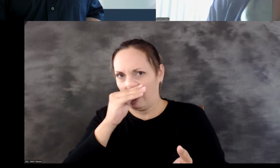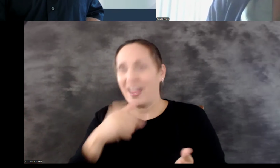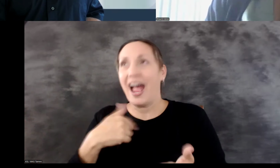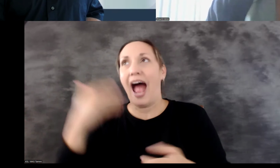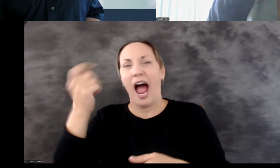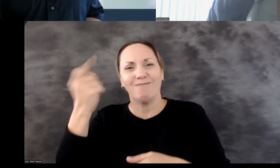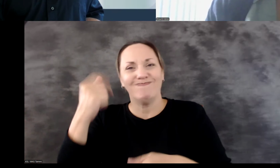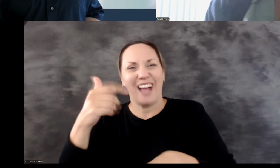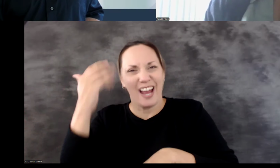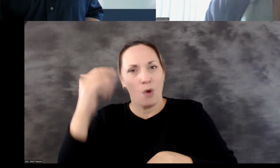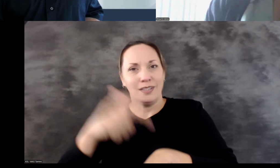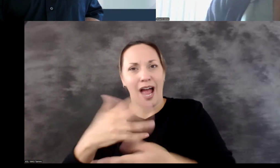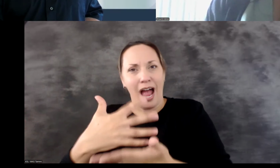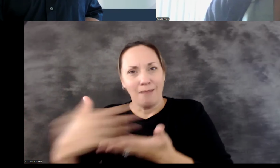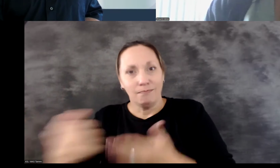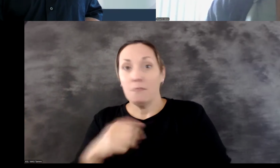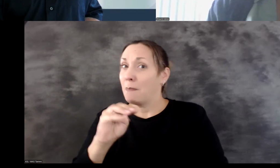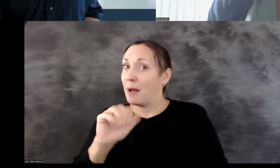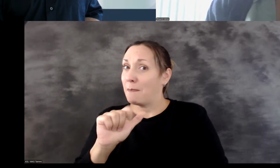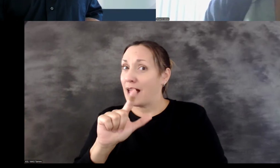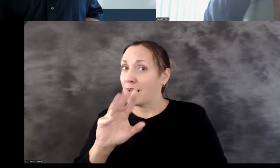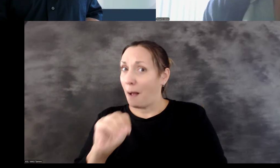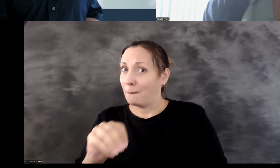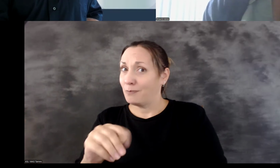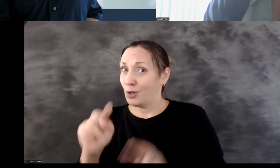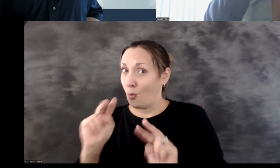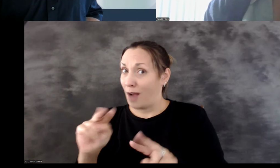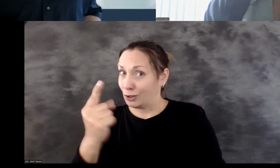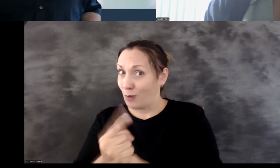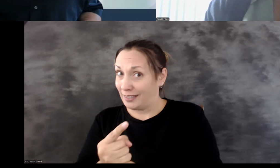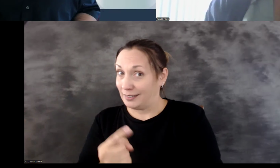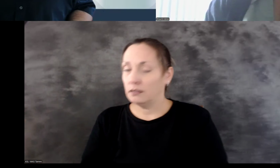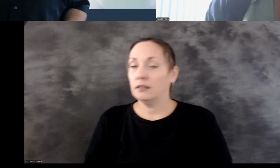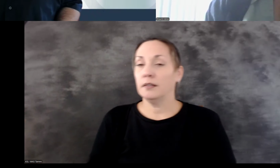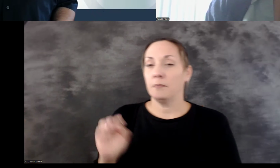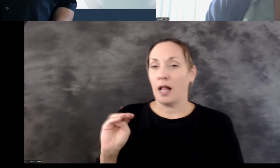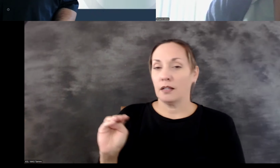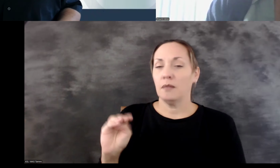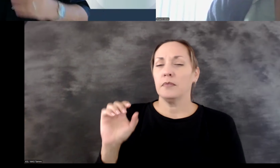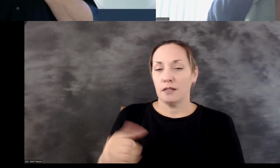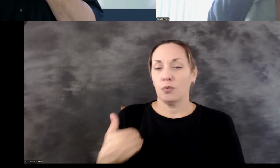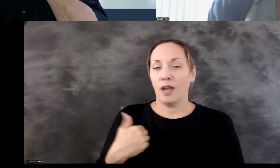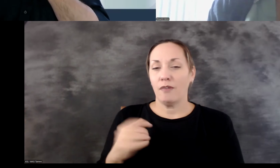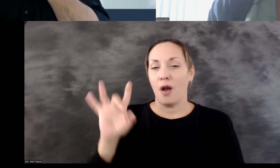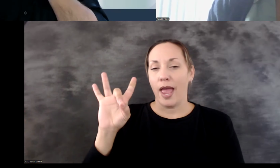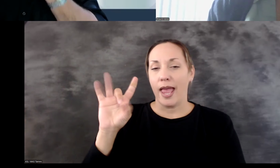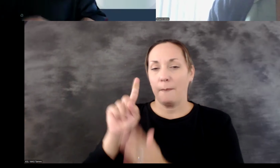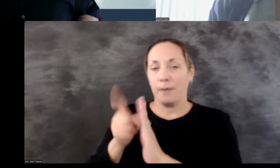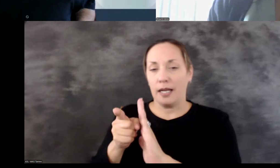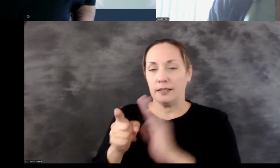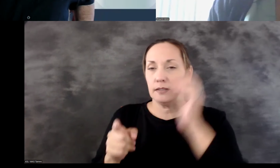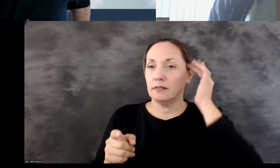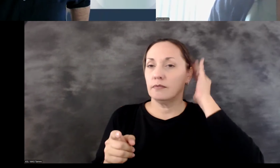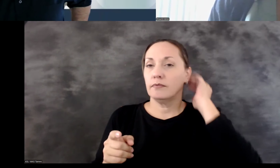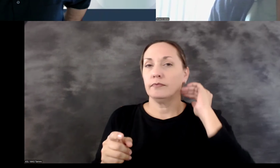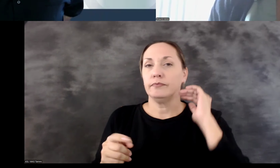of time, but Malcolm, you're keeping us on check, yeah? Yeah, We, so we've got about 8 minutes until the top